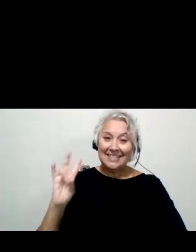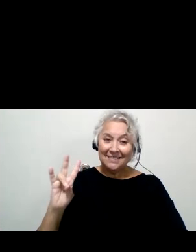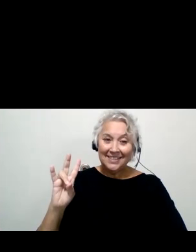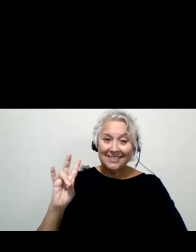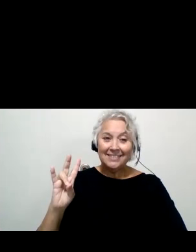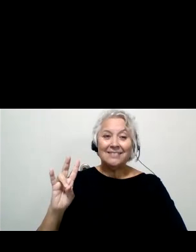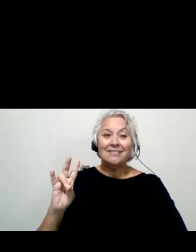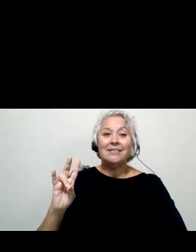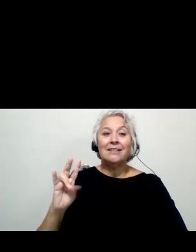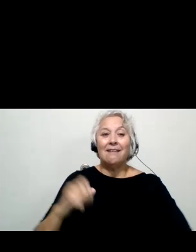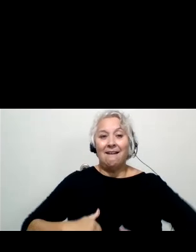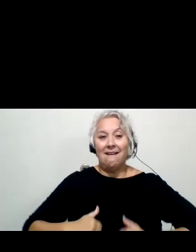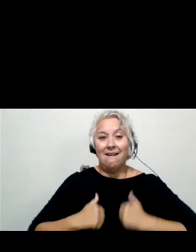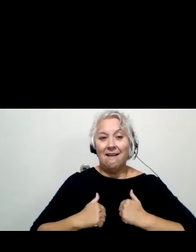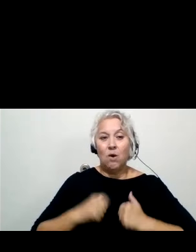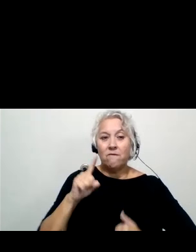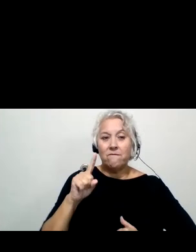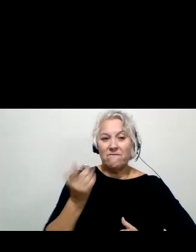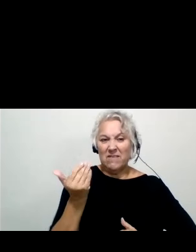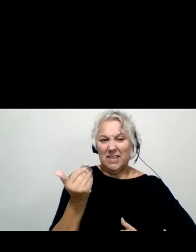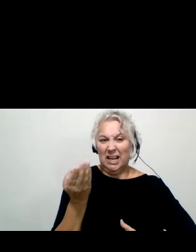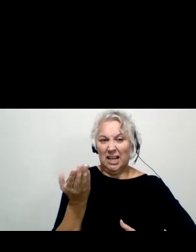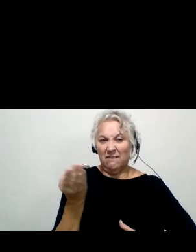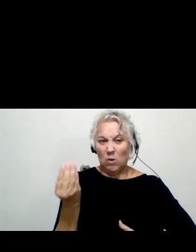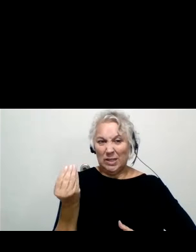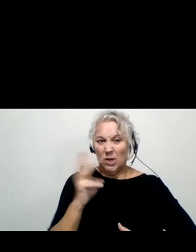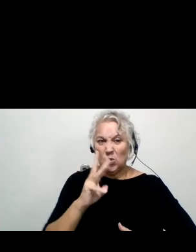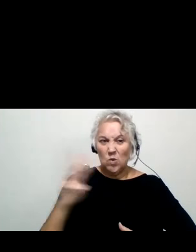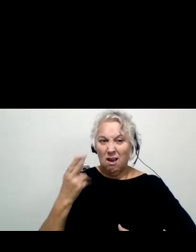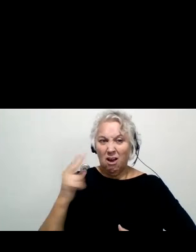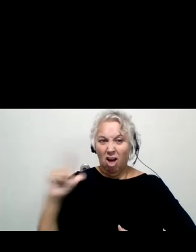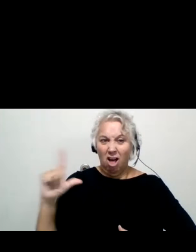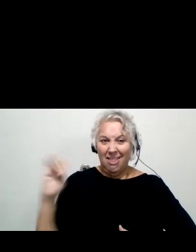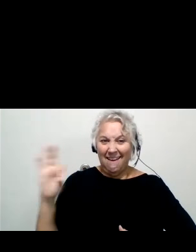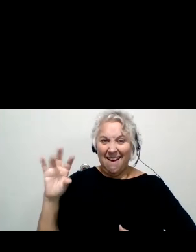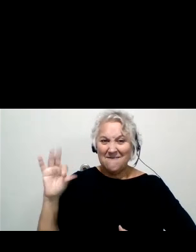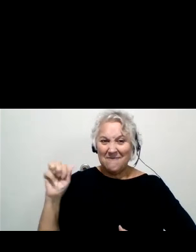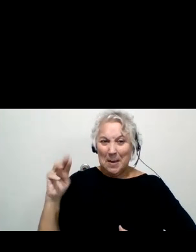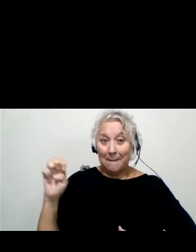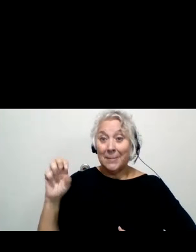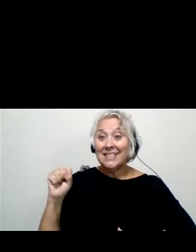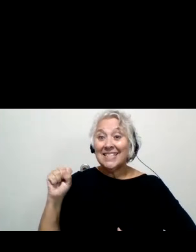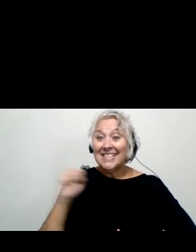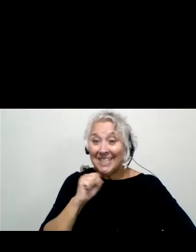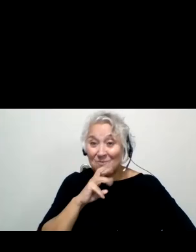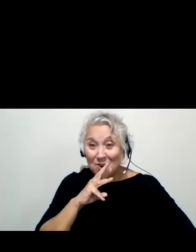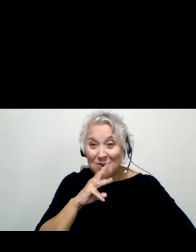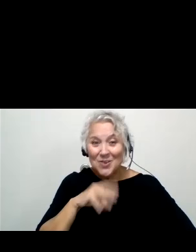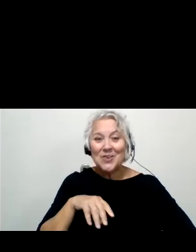405-744-2487. And she is at 1514 West Hall of Fame in Stillwater, Oklahoma,